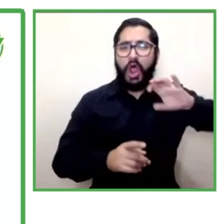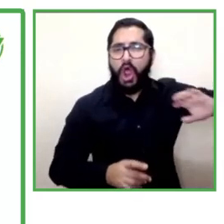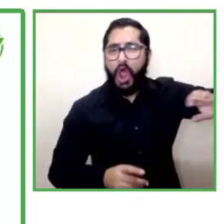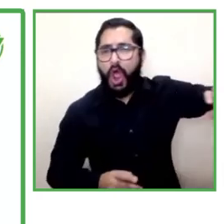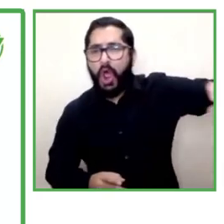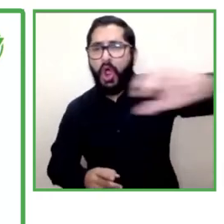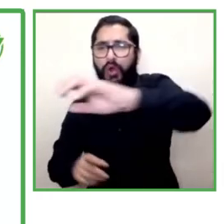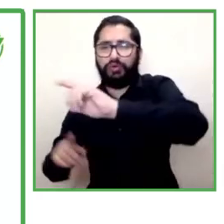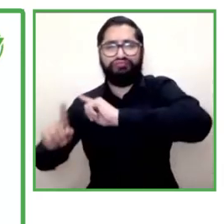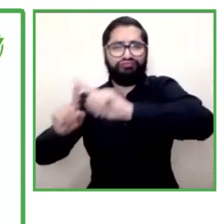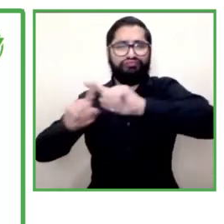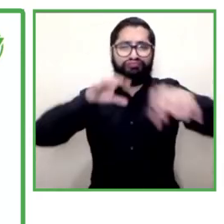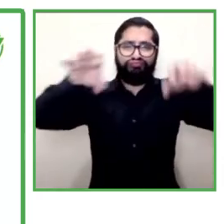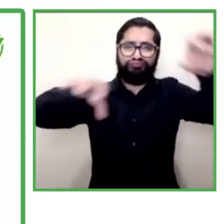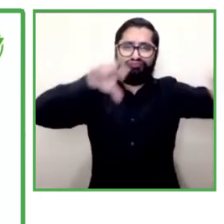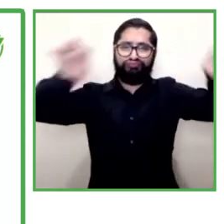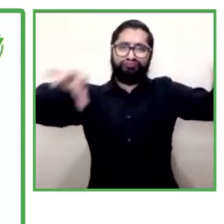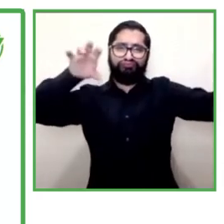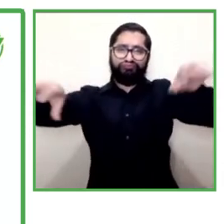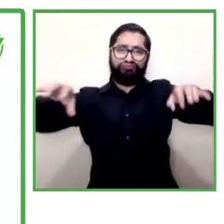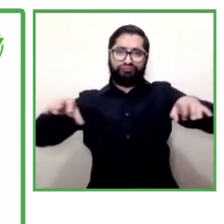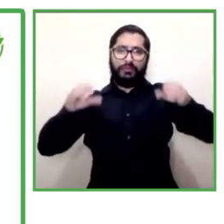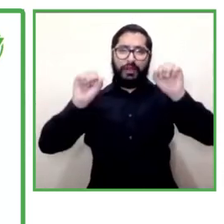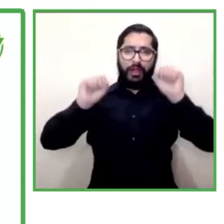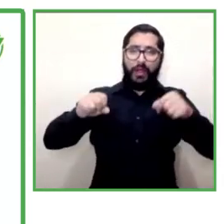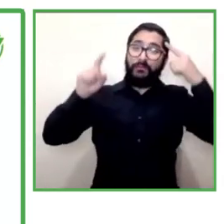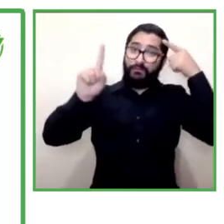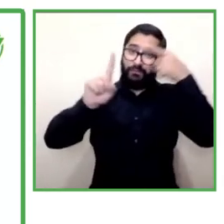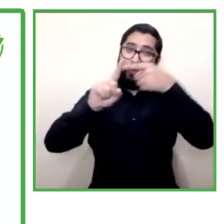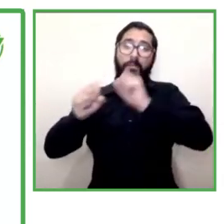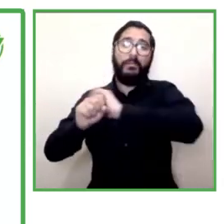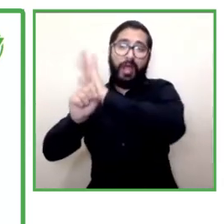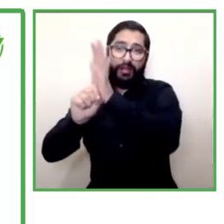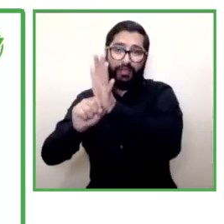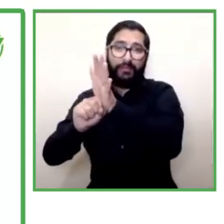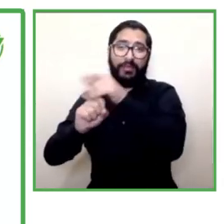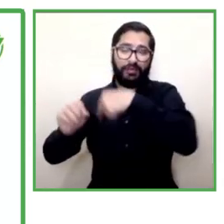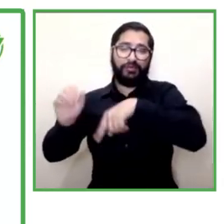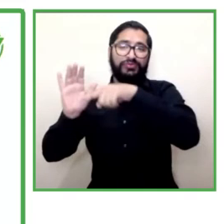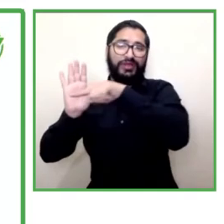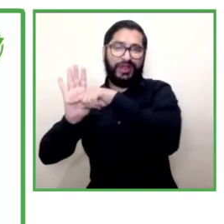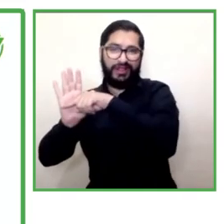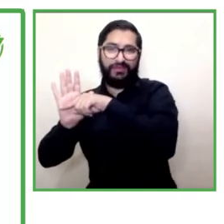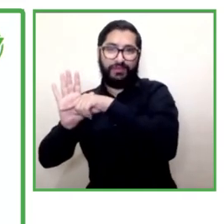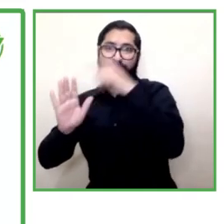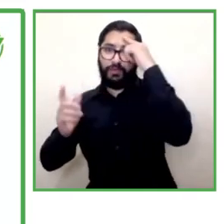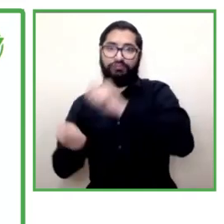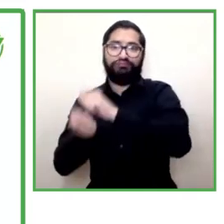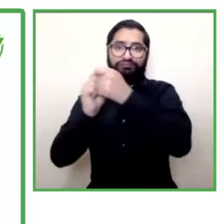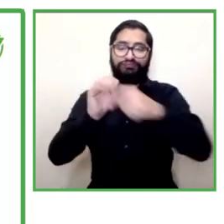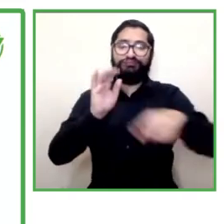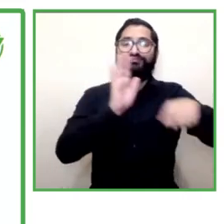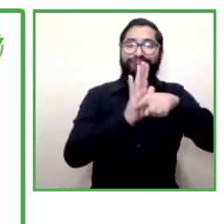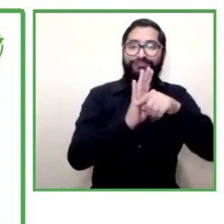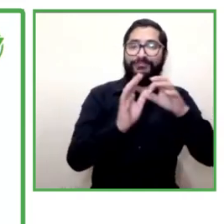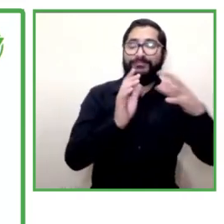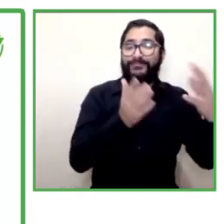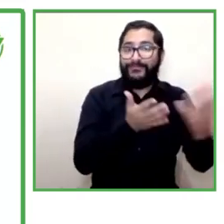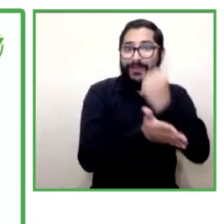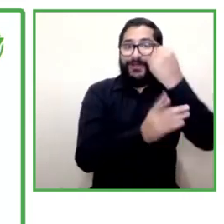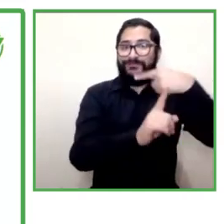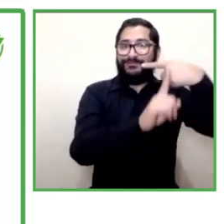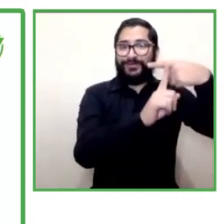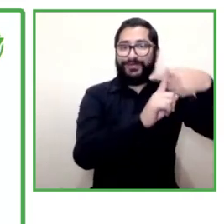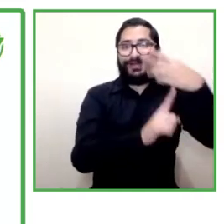$350,000. And we have our solution helped visually impaired to attend life more. For example, the venues